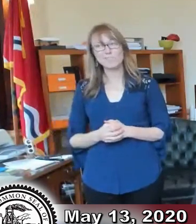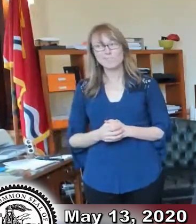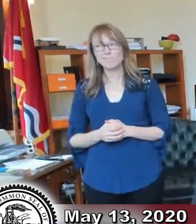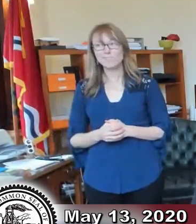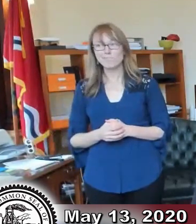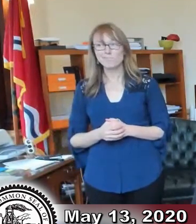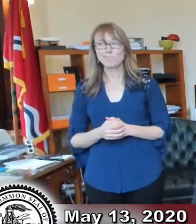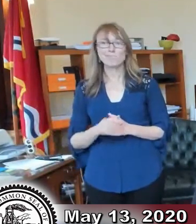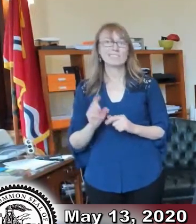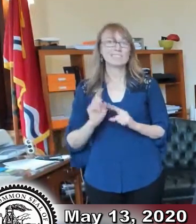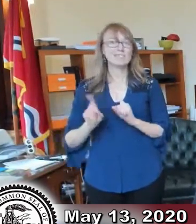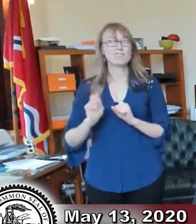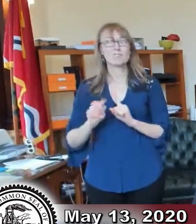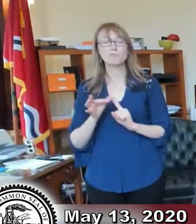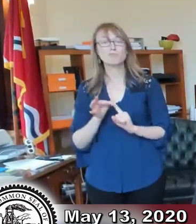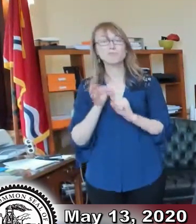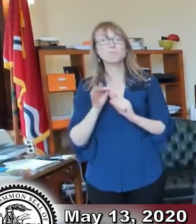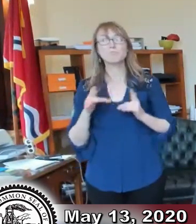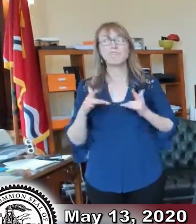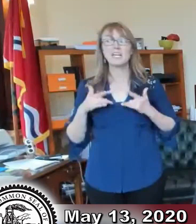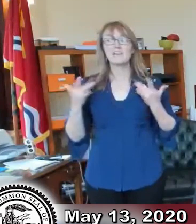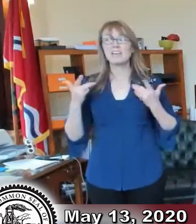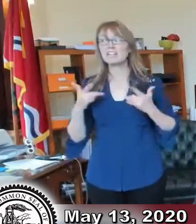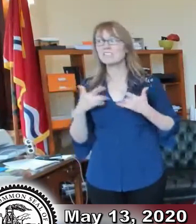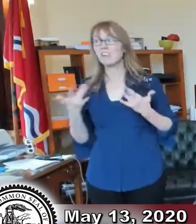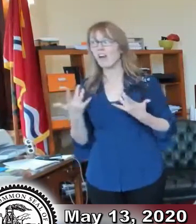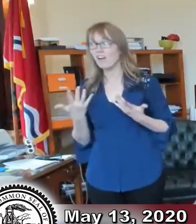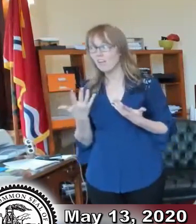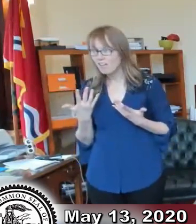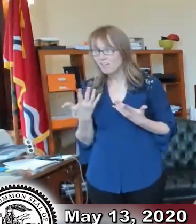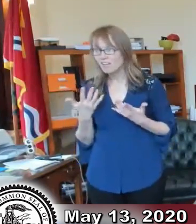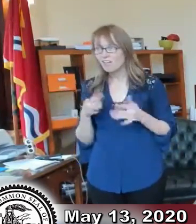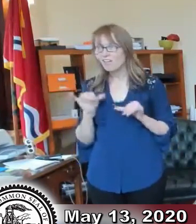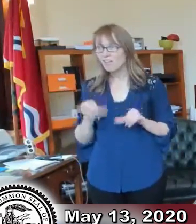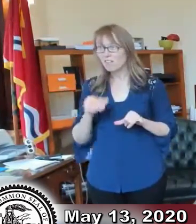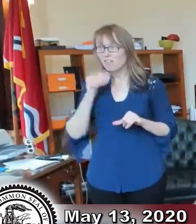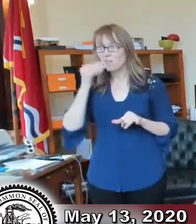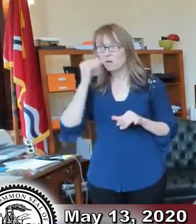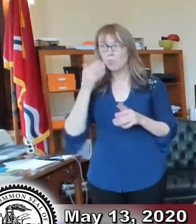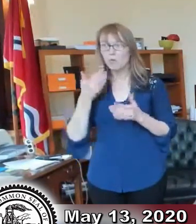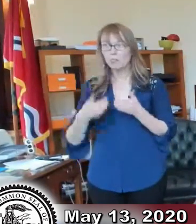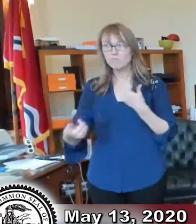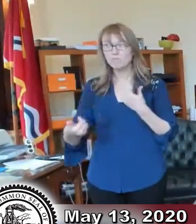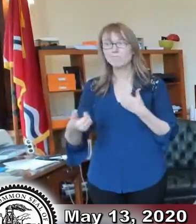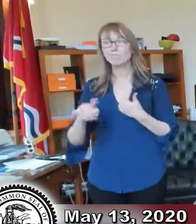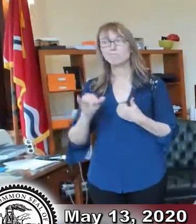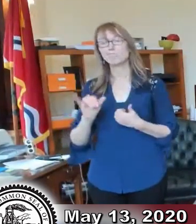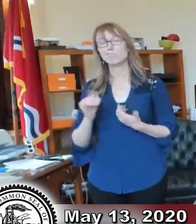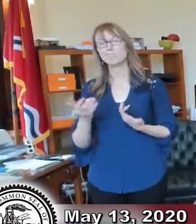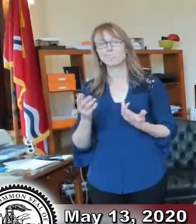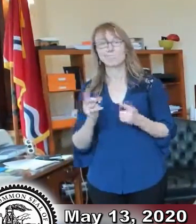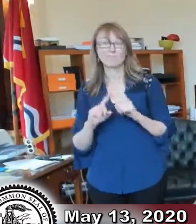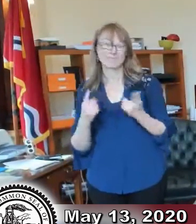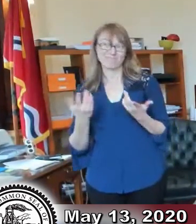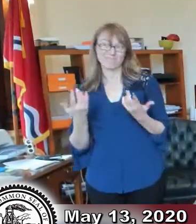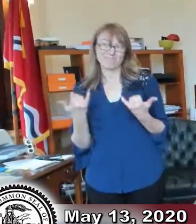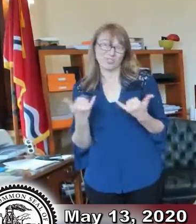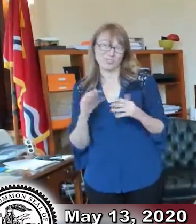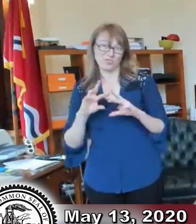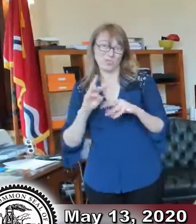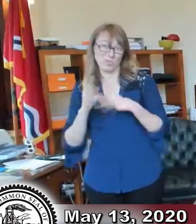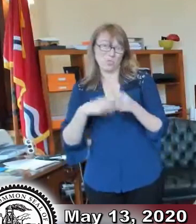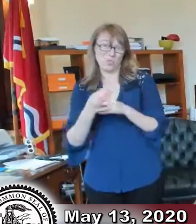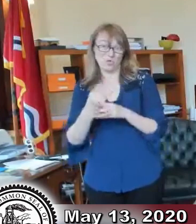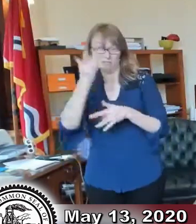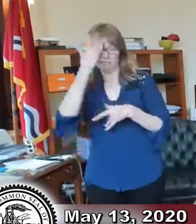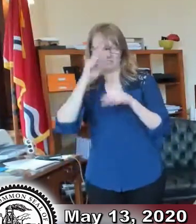But, we're in the middle of a worldwide pandemic. So Is that it? that's it.